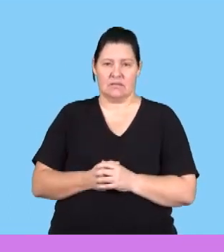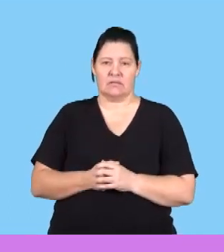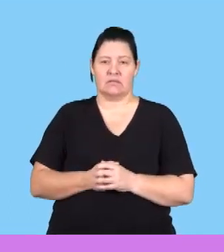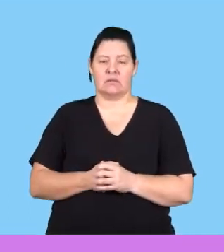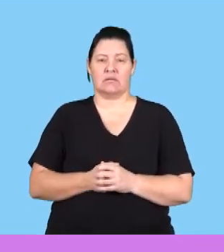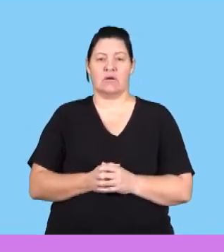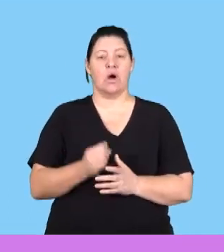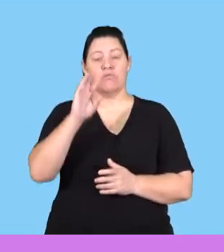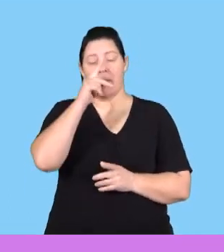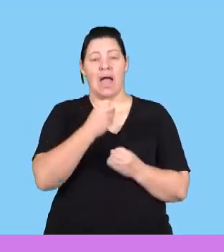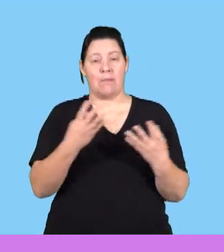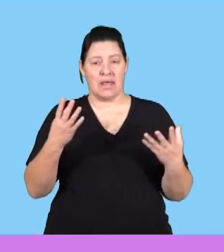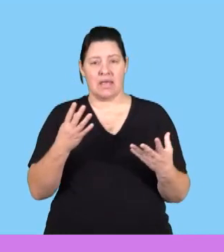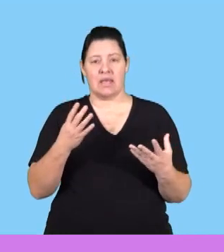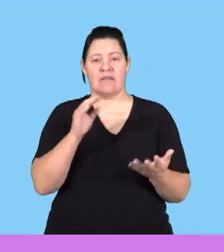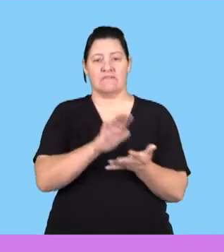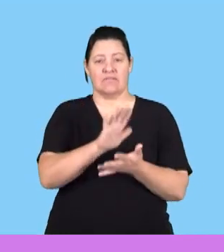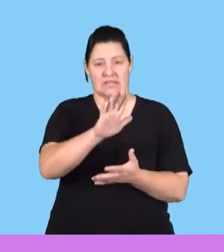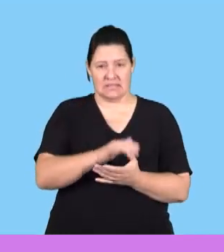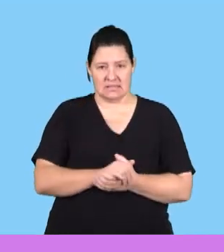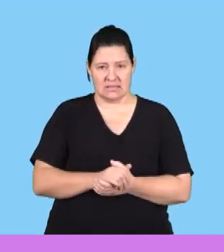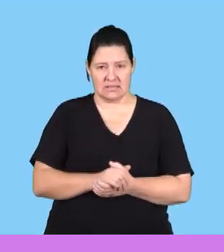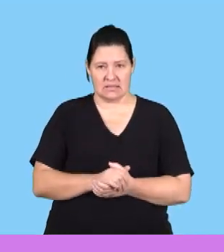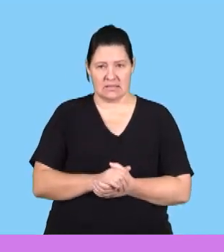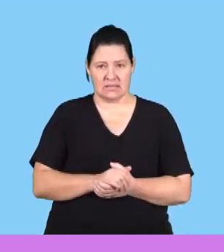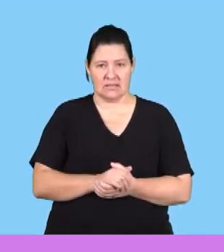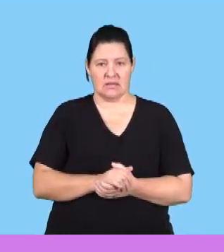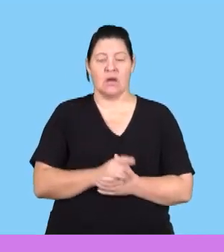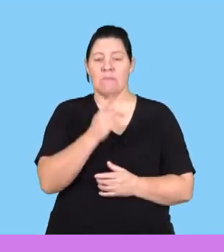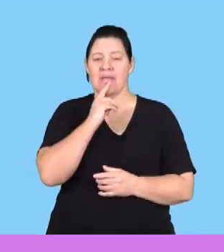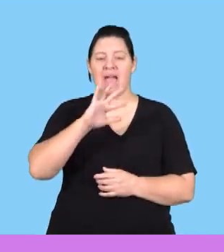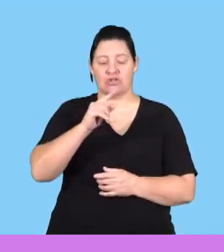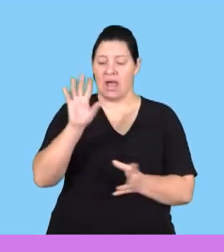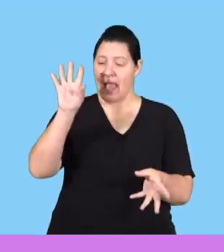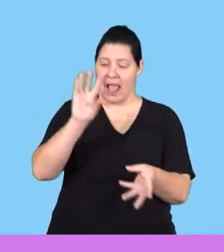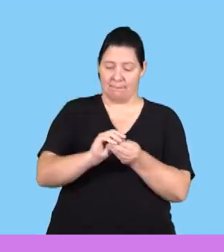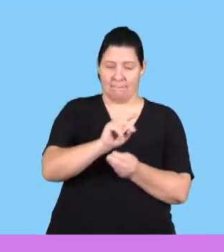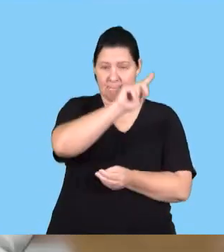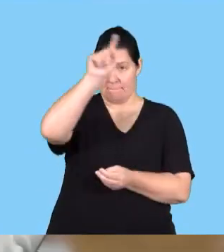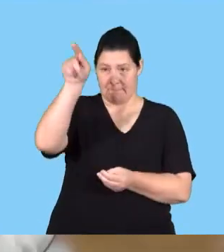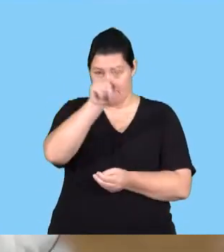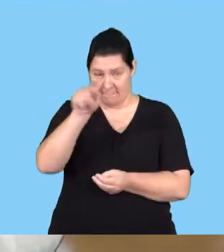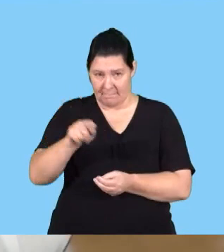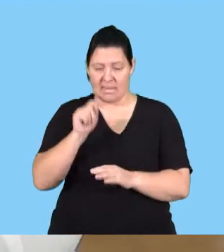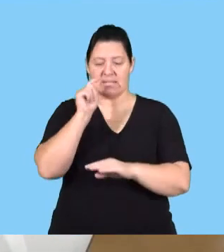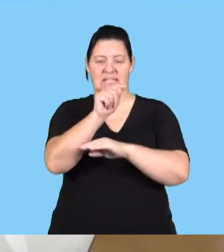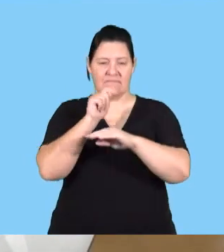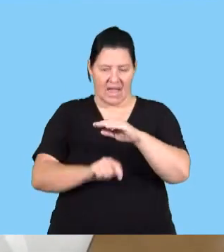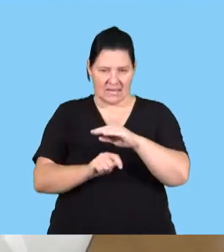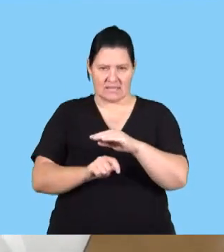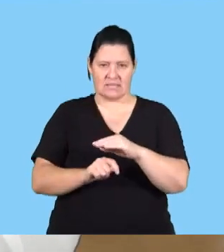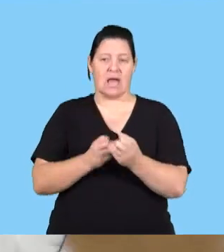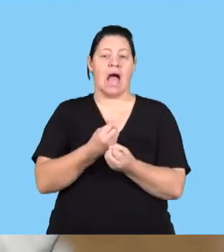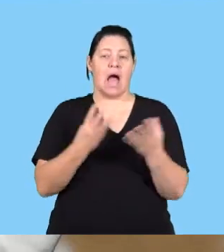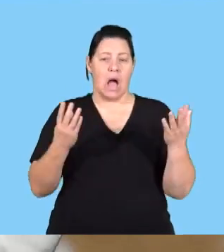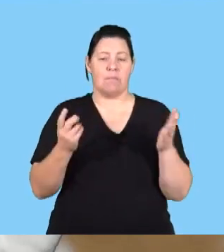test. Remember, we have how many numbers here? 15. So how do I calculate the average mark? I add all the numbers in my data